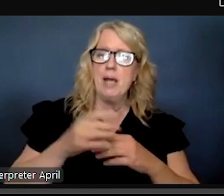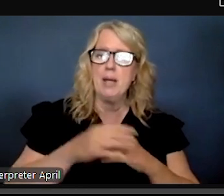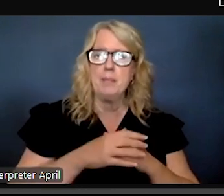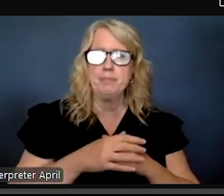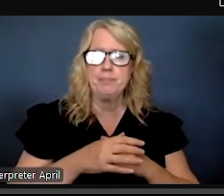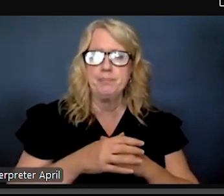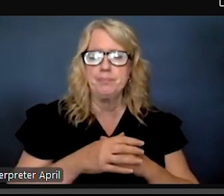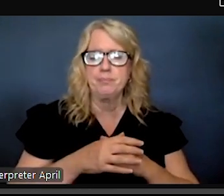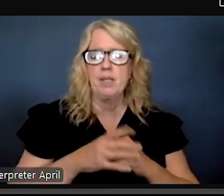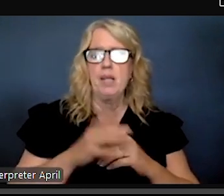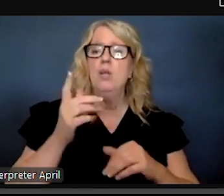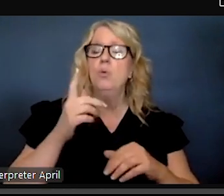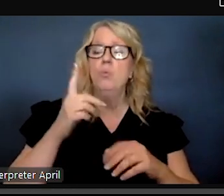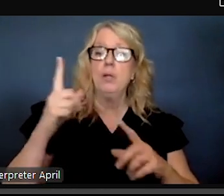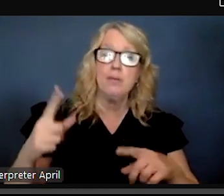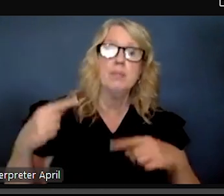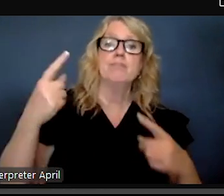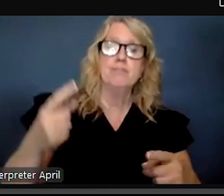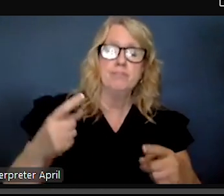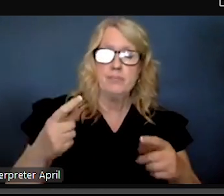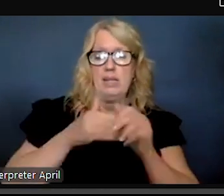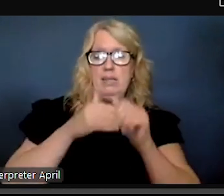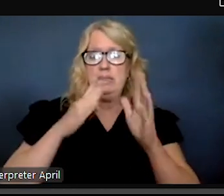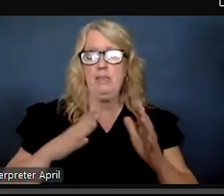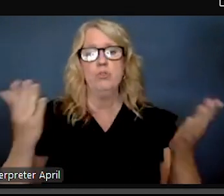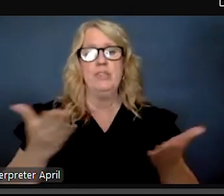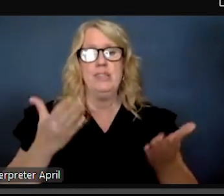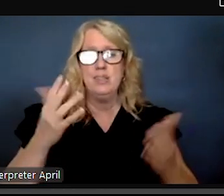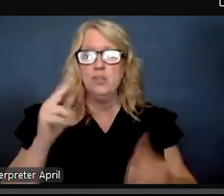the longtime leaders in the crisis infrastructure